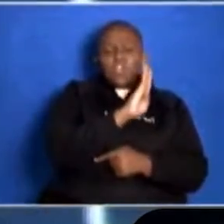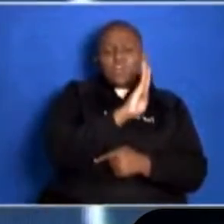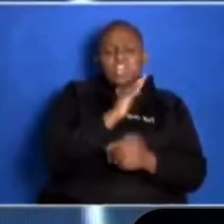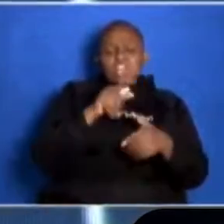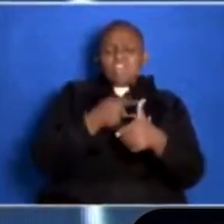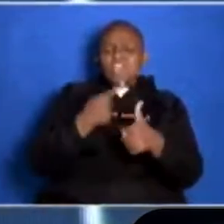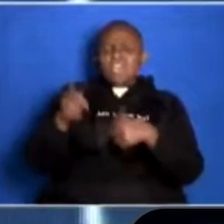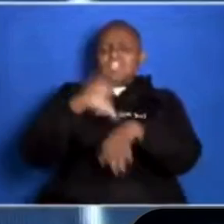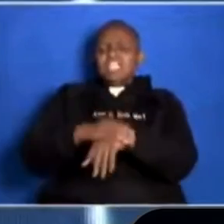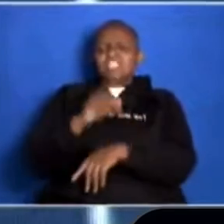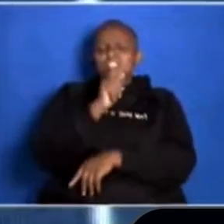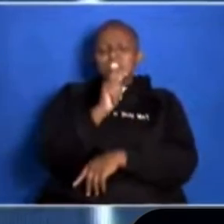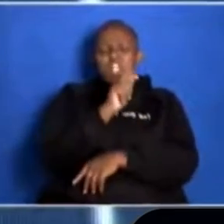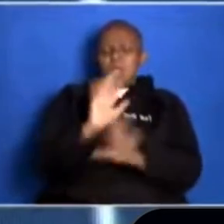verse